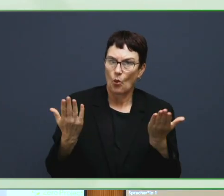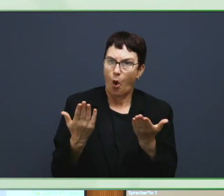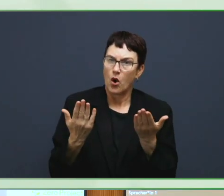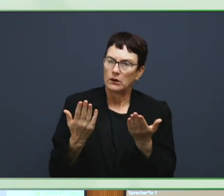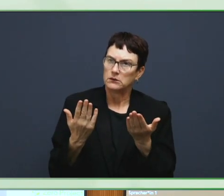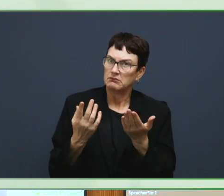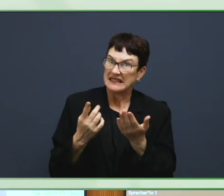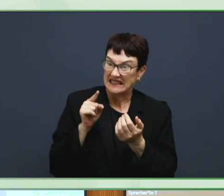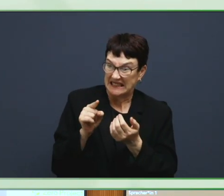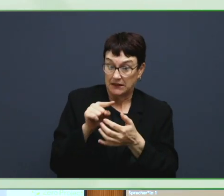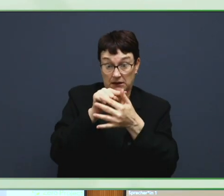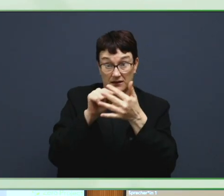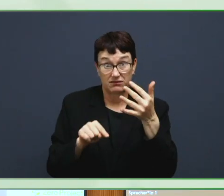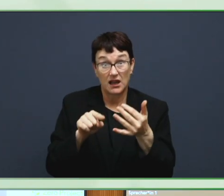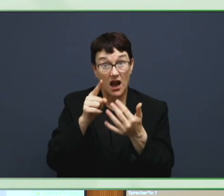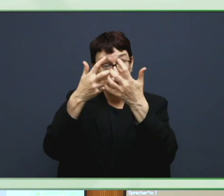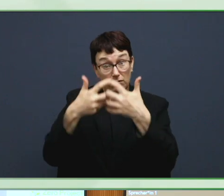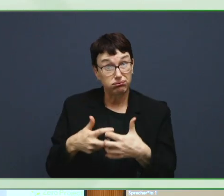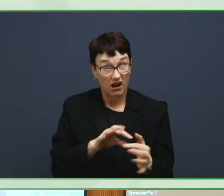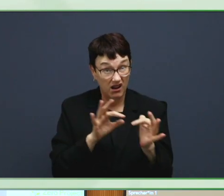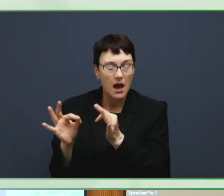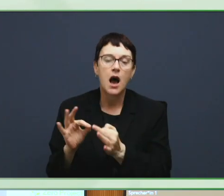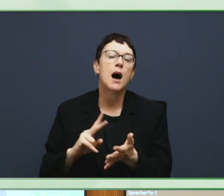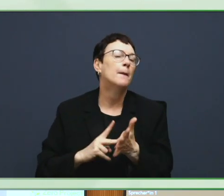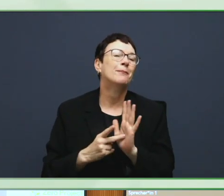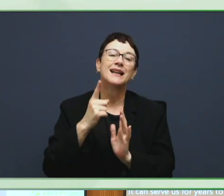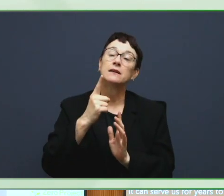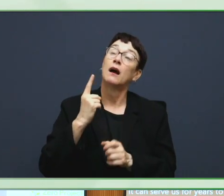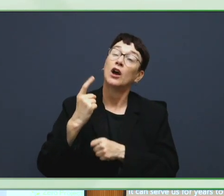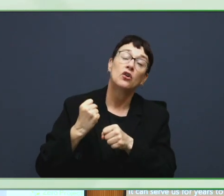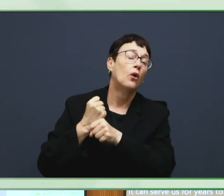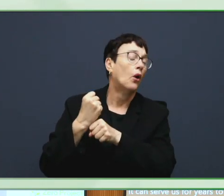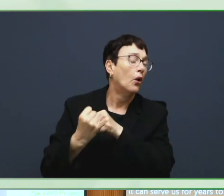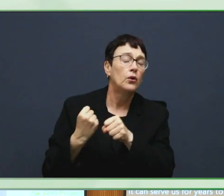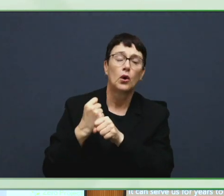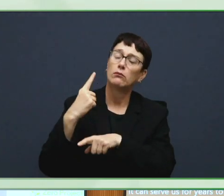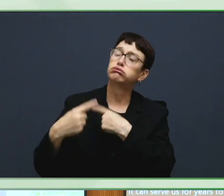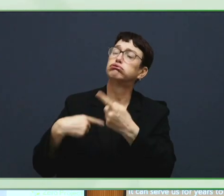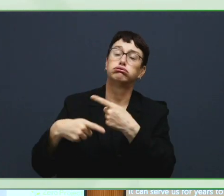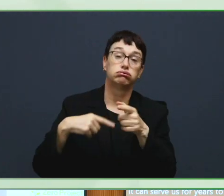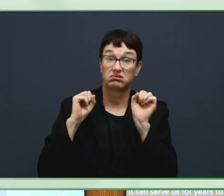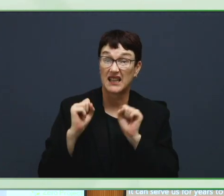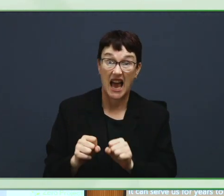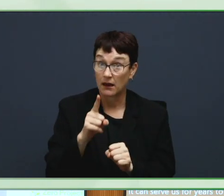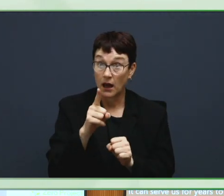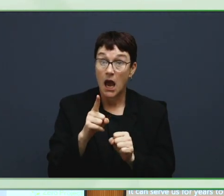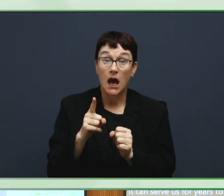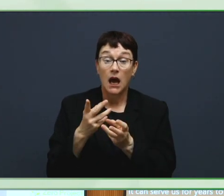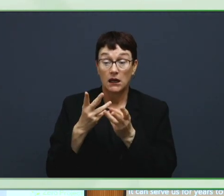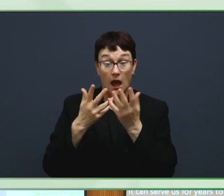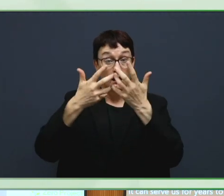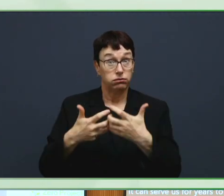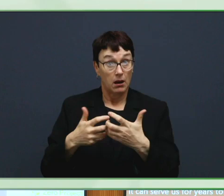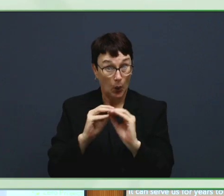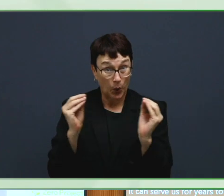for years to come. And if there is no harmony like that, the system at some point breaks down. So really